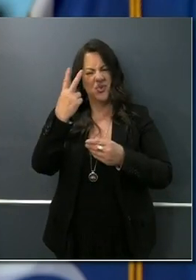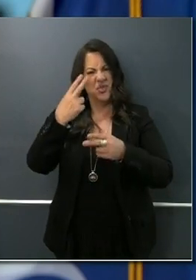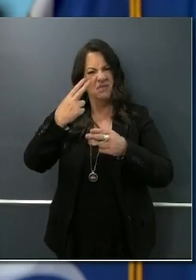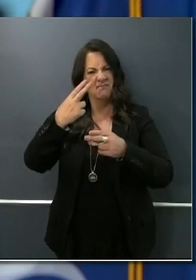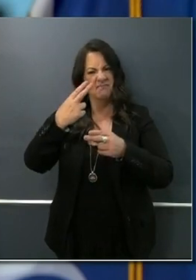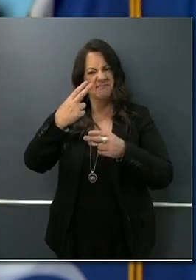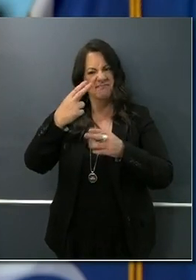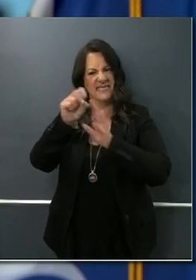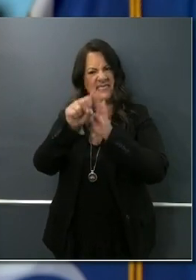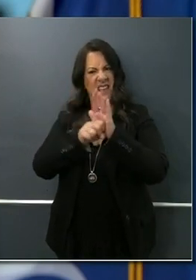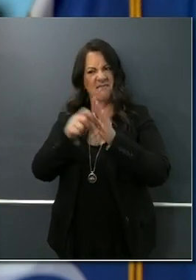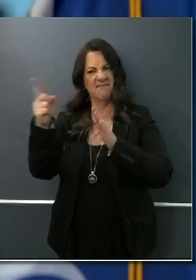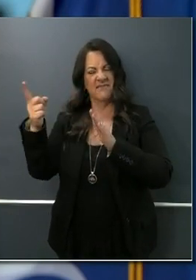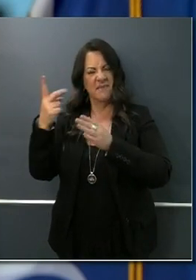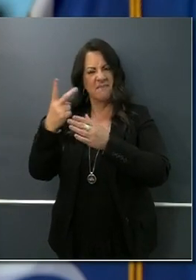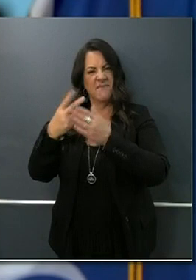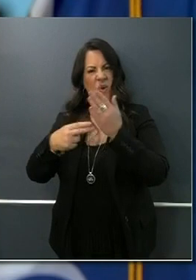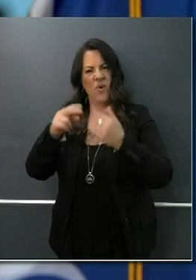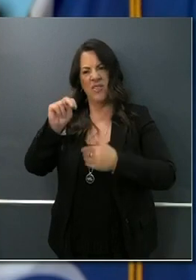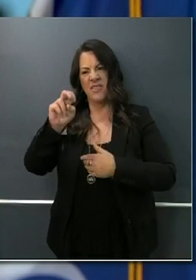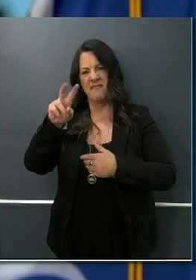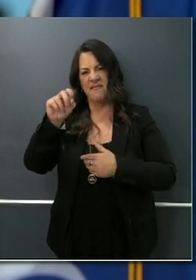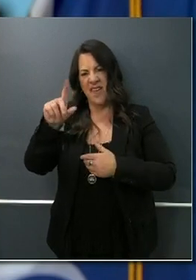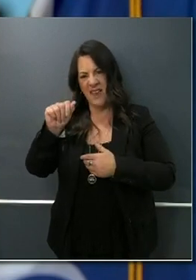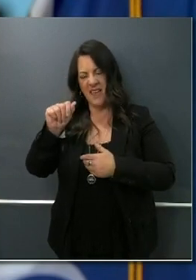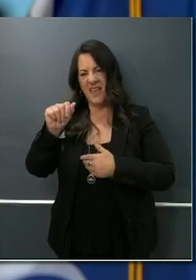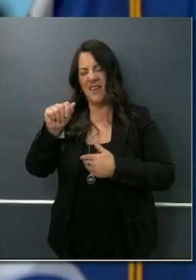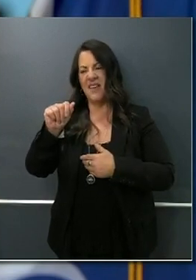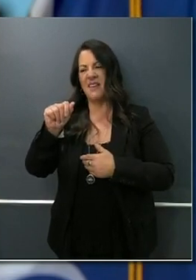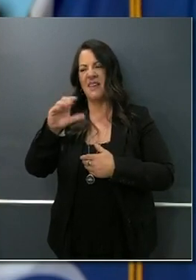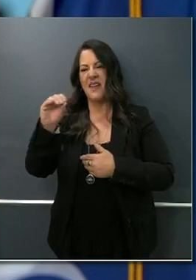and Colorado, as you mentioned. The governor of Nevada noted how many